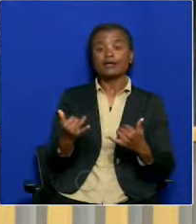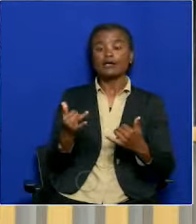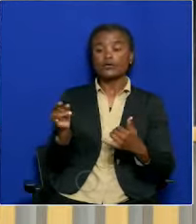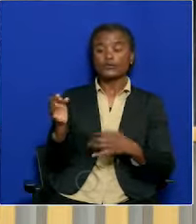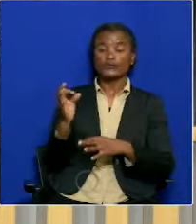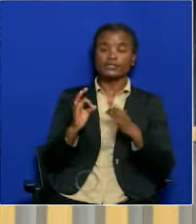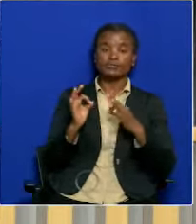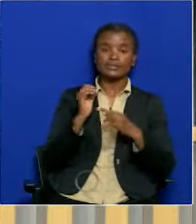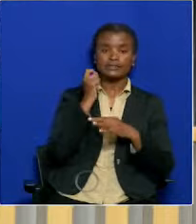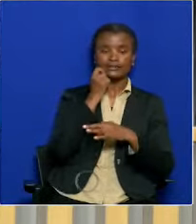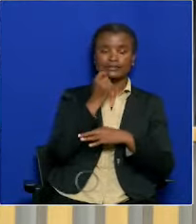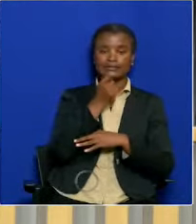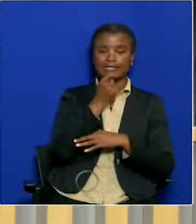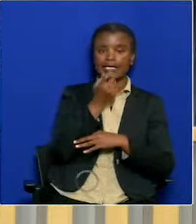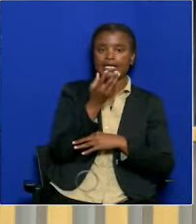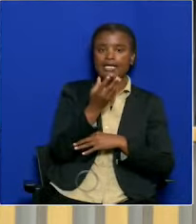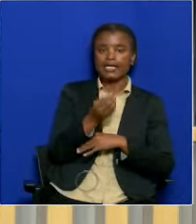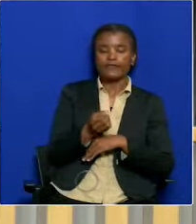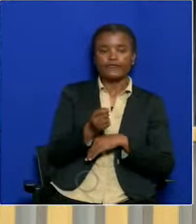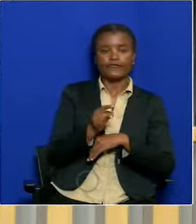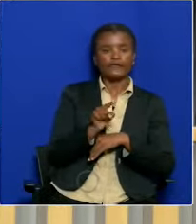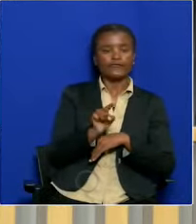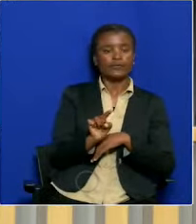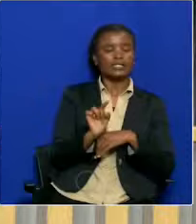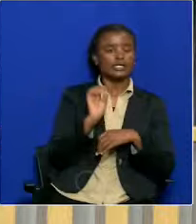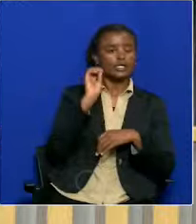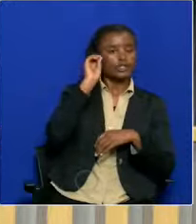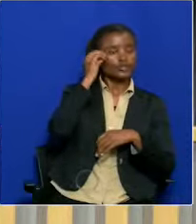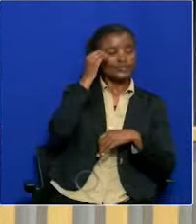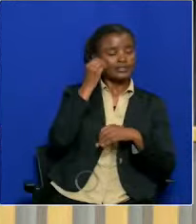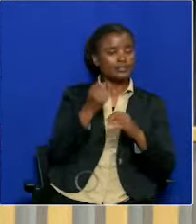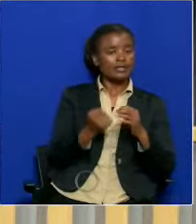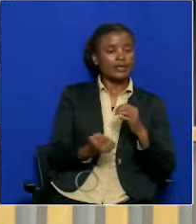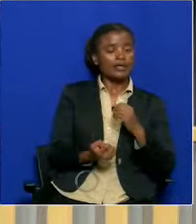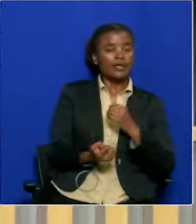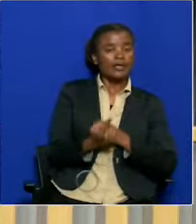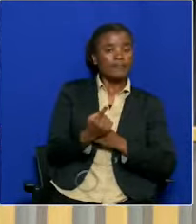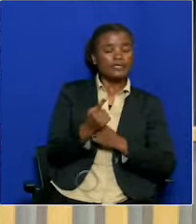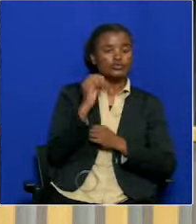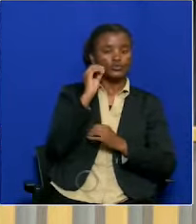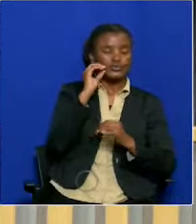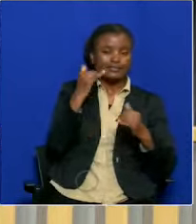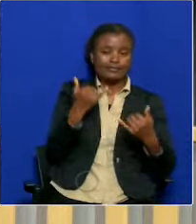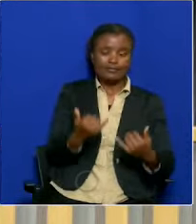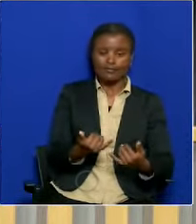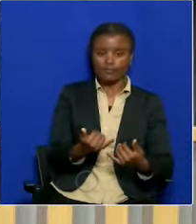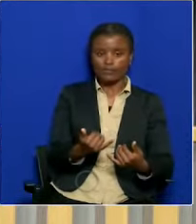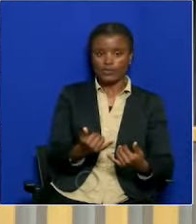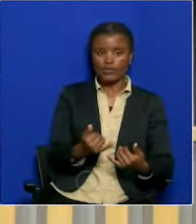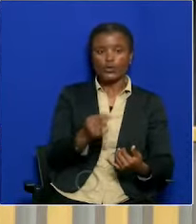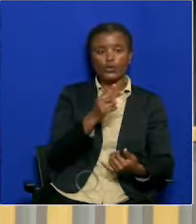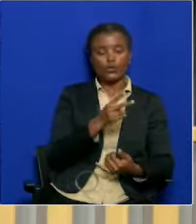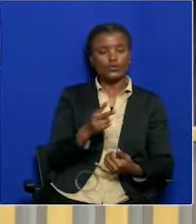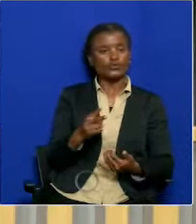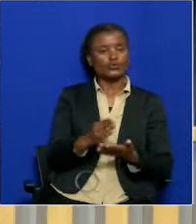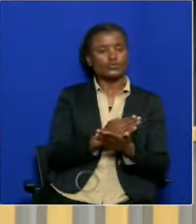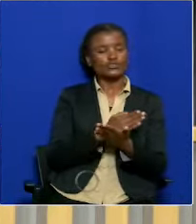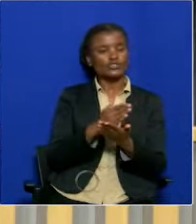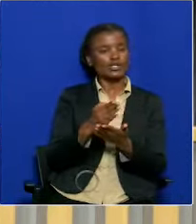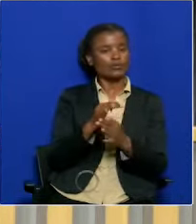particular interest in current affairs, and that you would even share current affairs with people close to